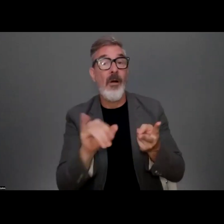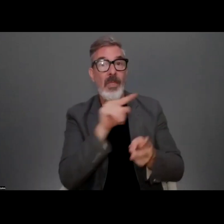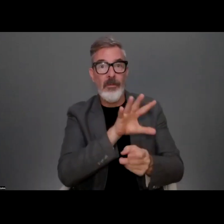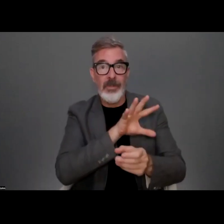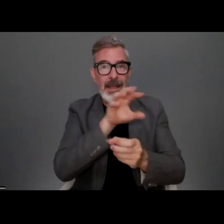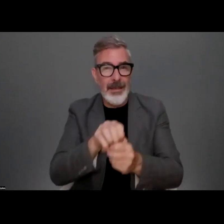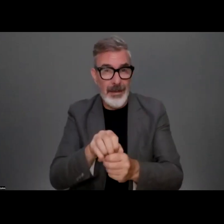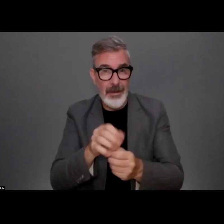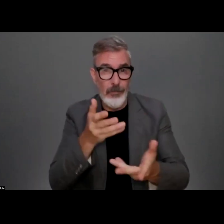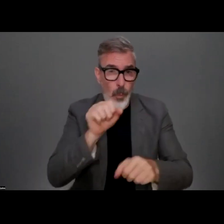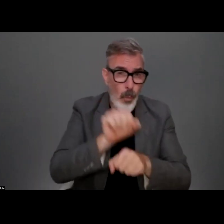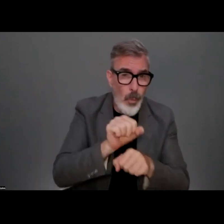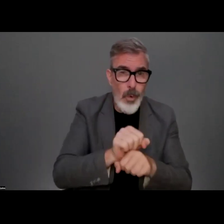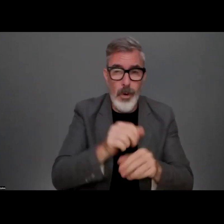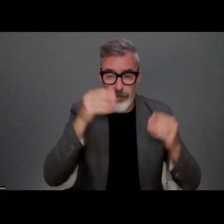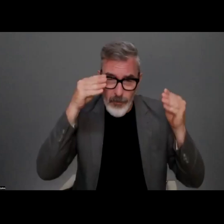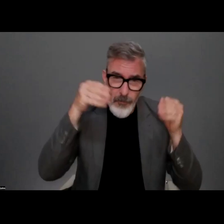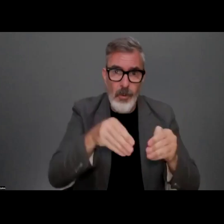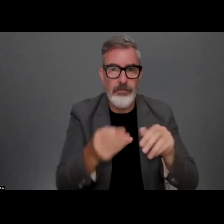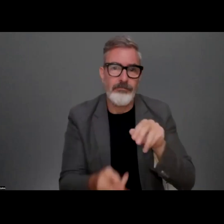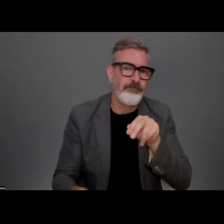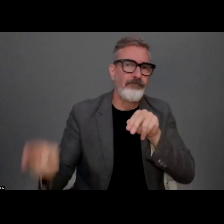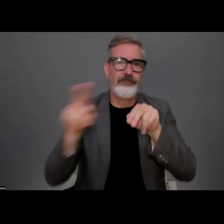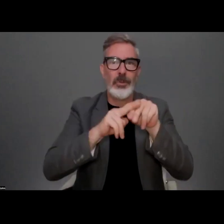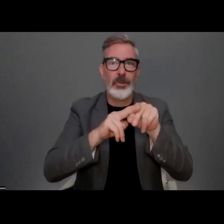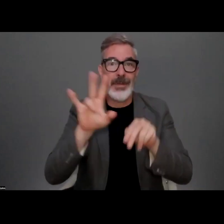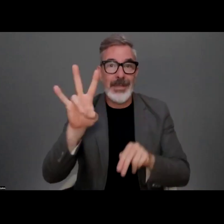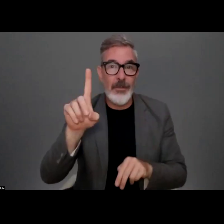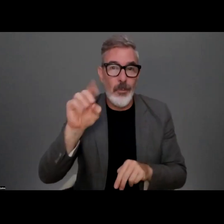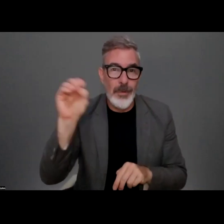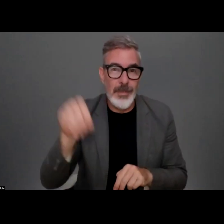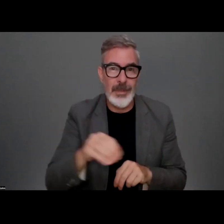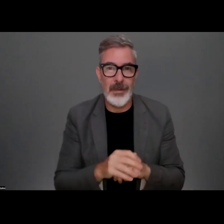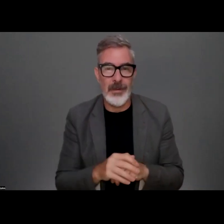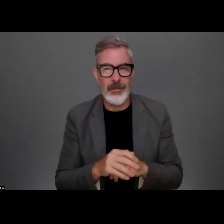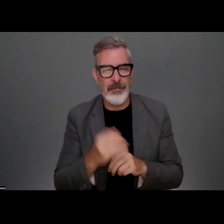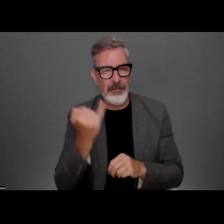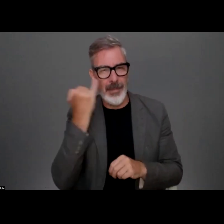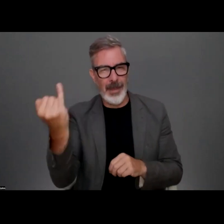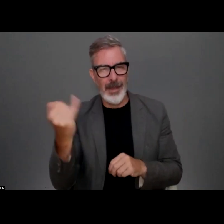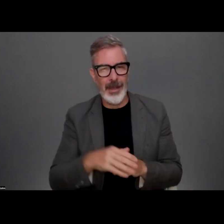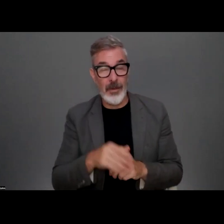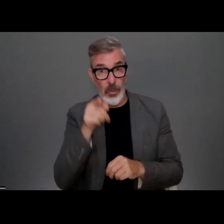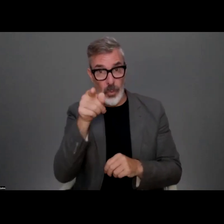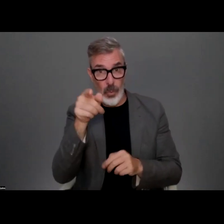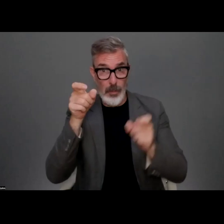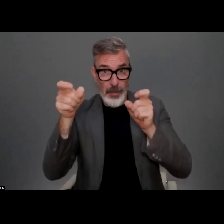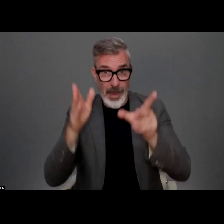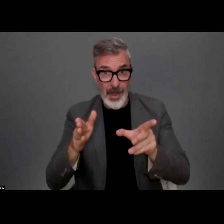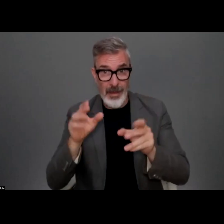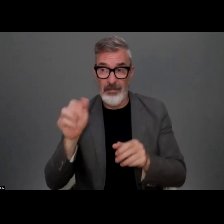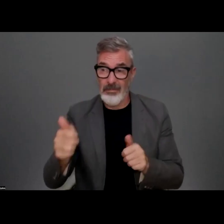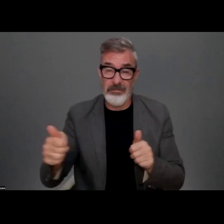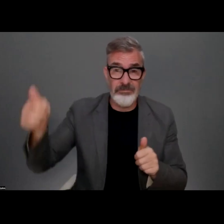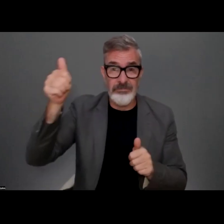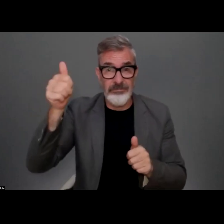Now, if you can increase your employee engagement just by finding out what somebody's lived experience is with